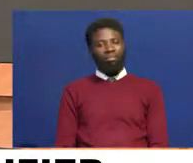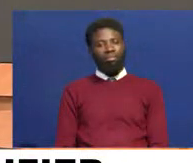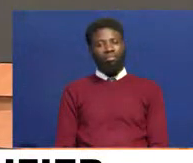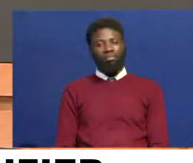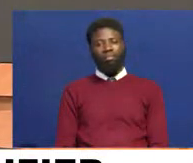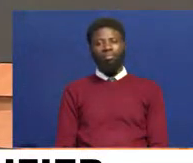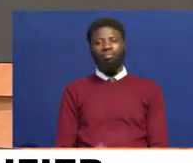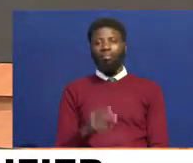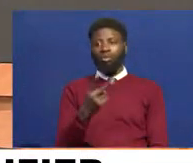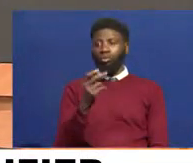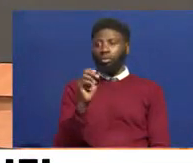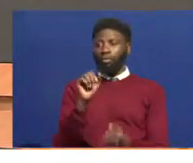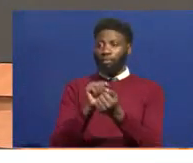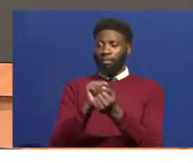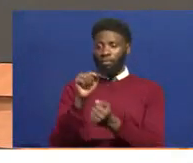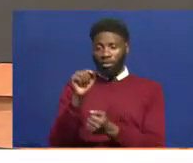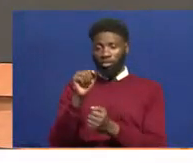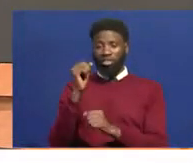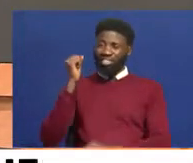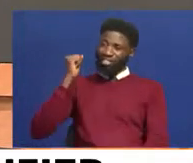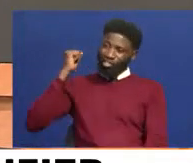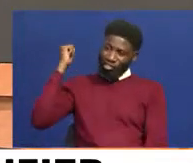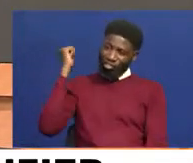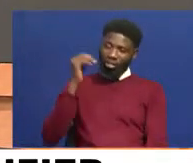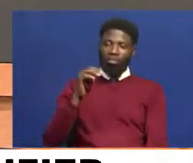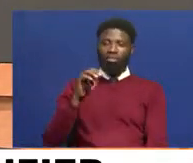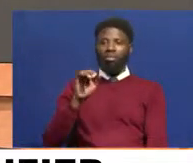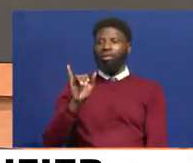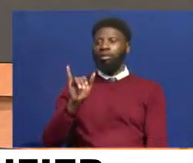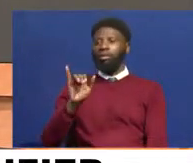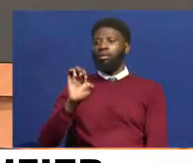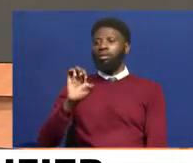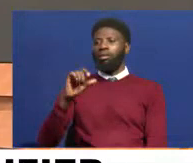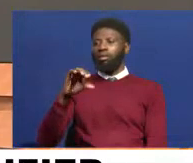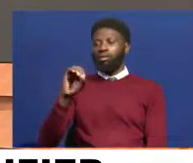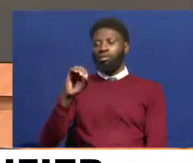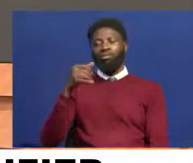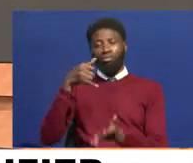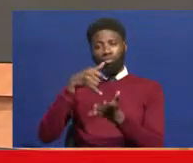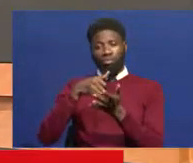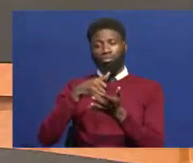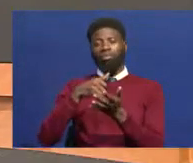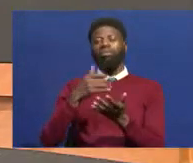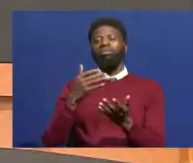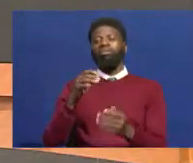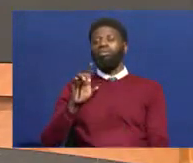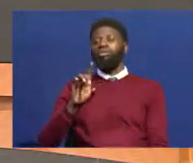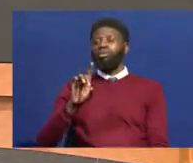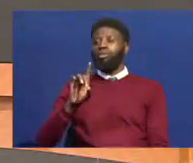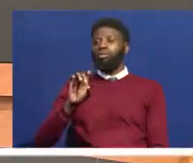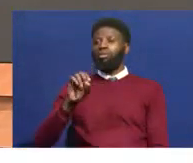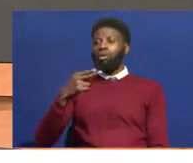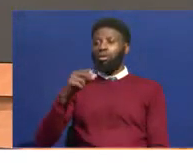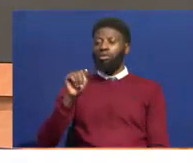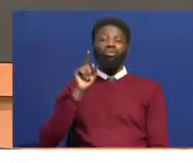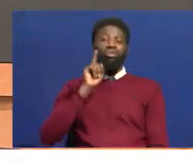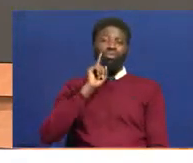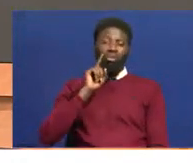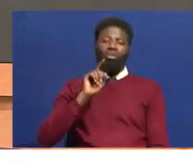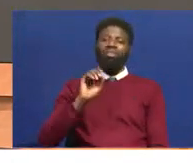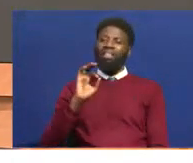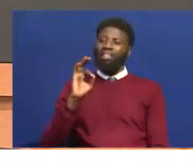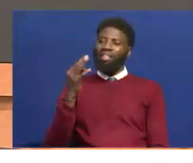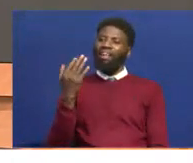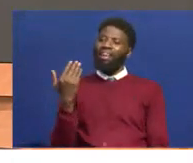And 2015 World Javelin Champion Julius Yego will be back in the Diamond League meeting in Doha tomorrow when he will make his third attempt